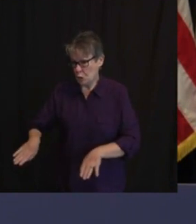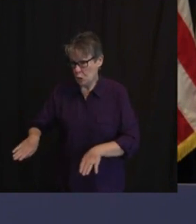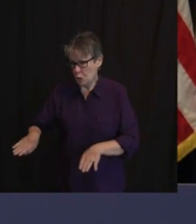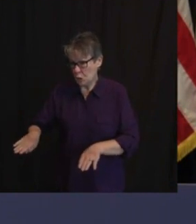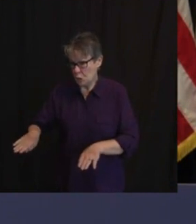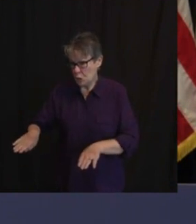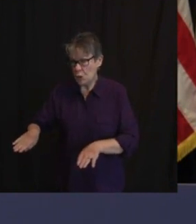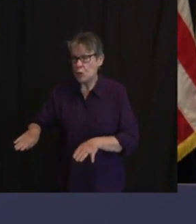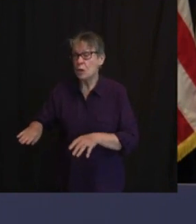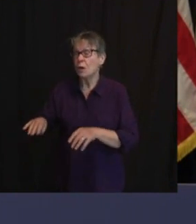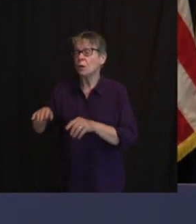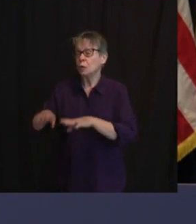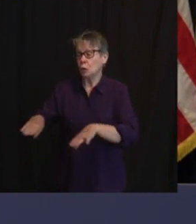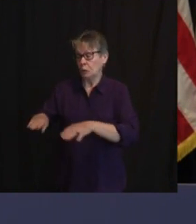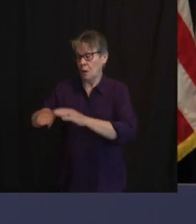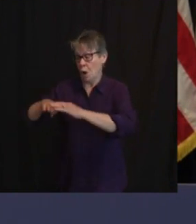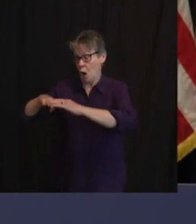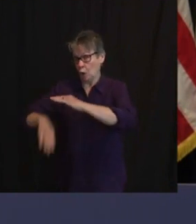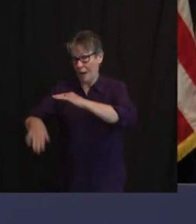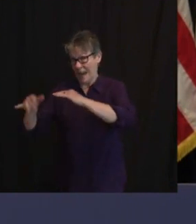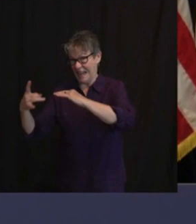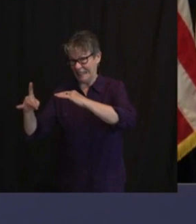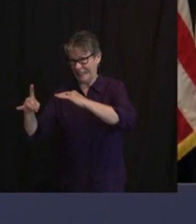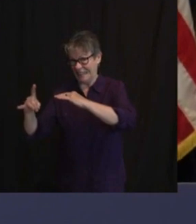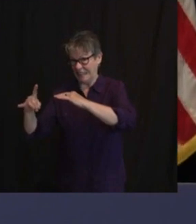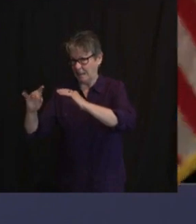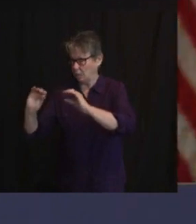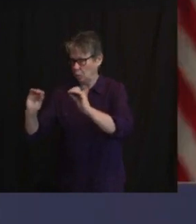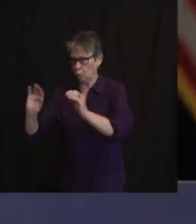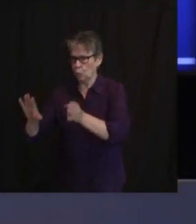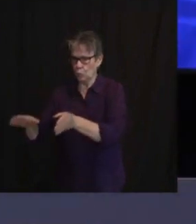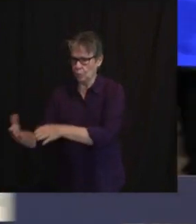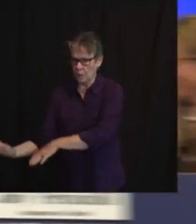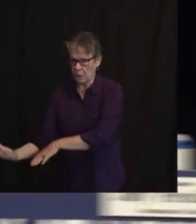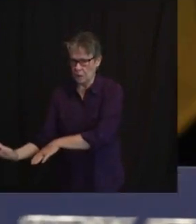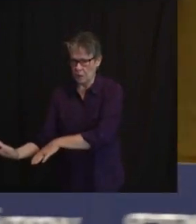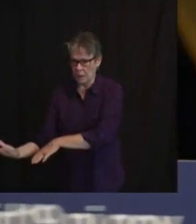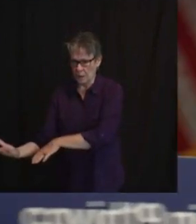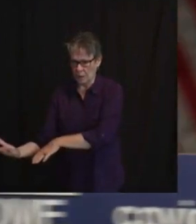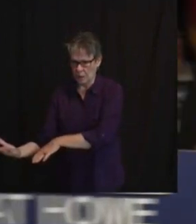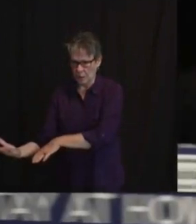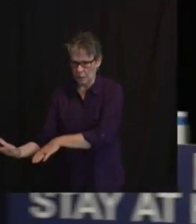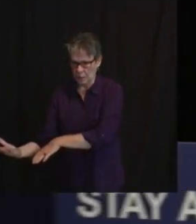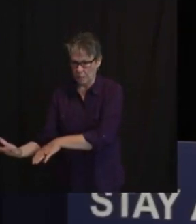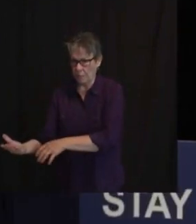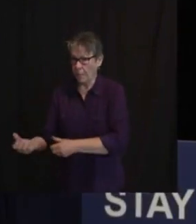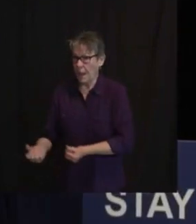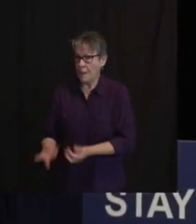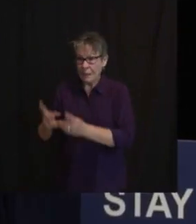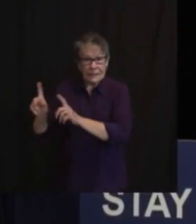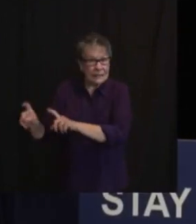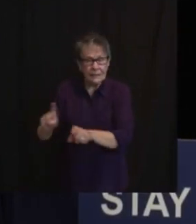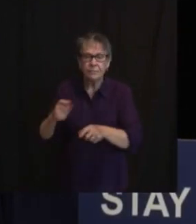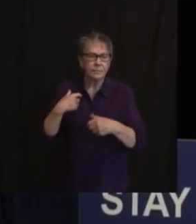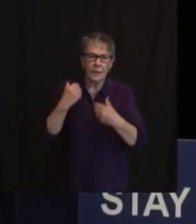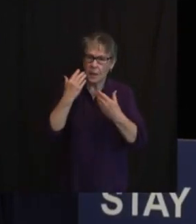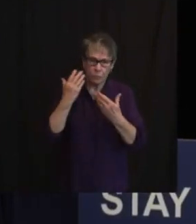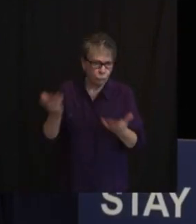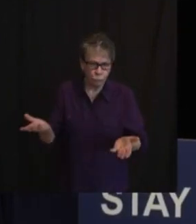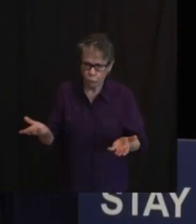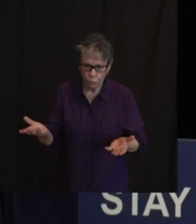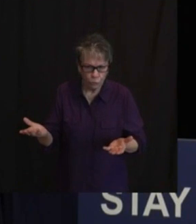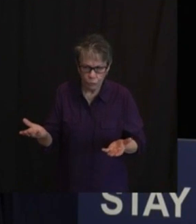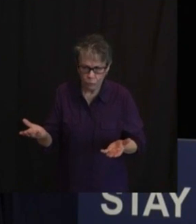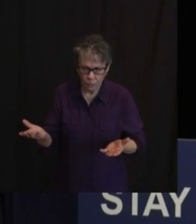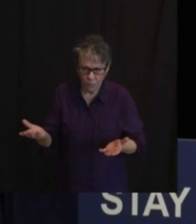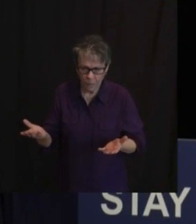I do not know the number we've tested. Do you all know the number of kids that have been tested, Christina? Yeah, unfortunately, I didn't bring it today either, but we do remind